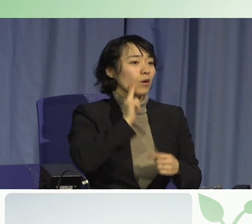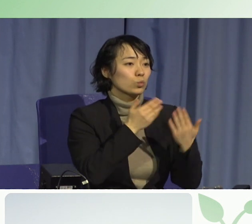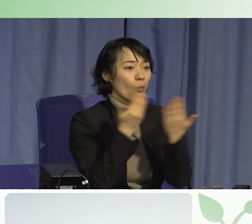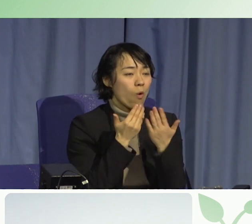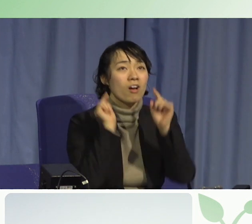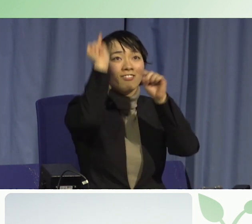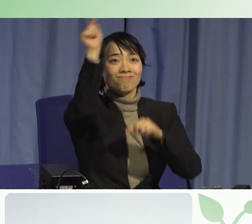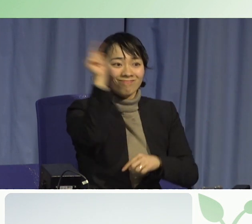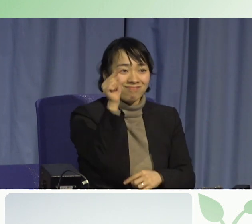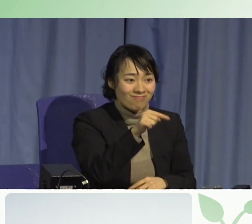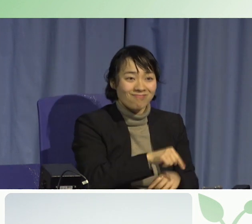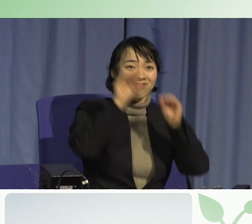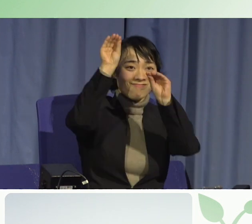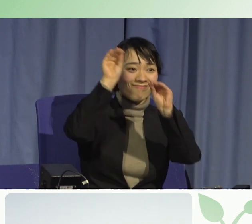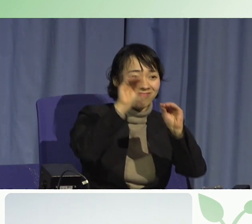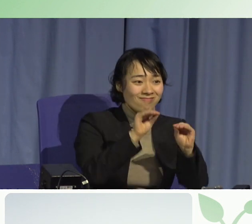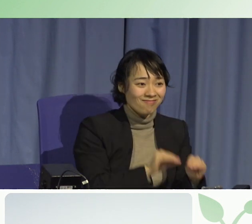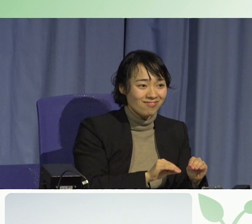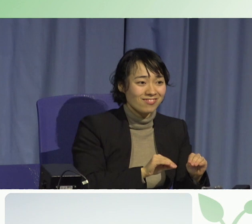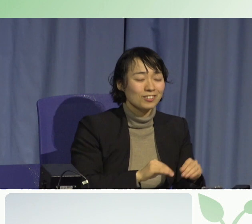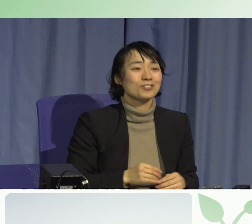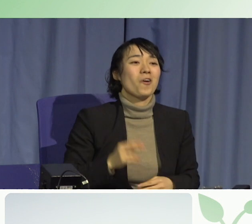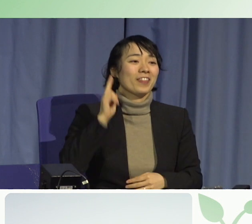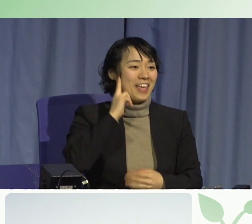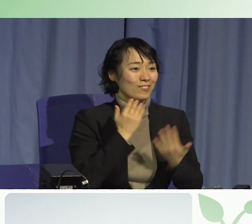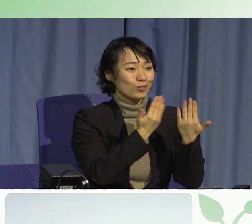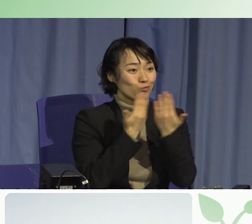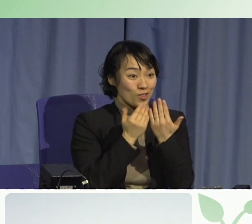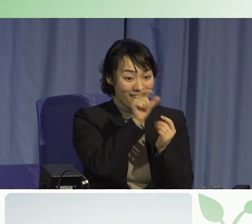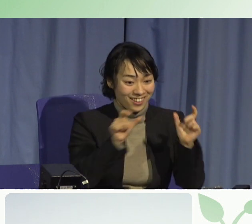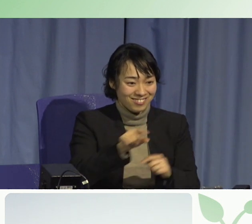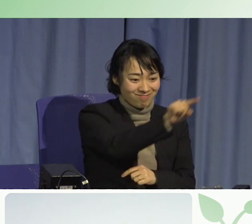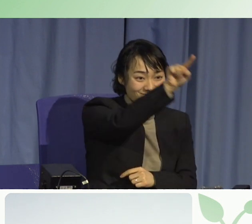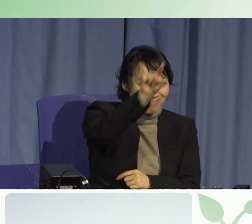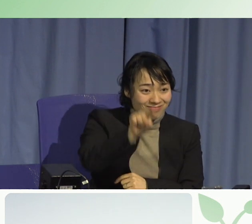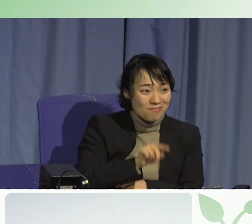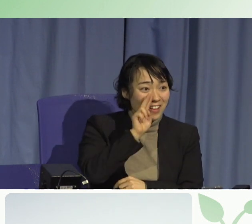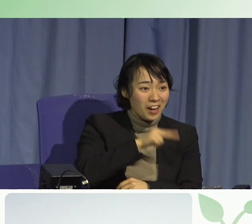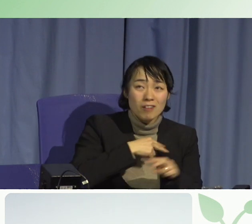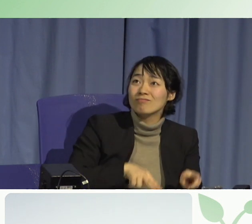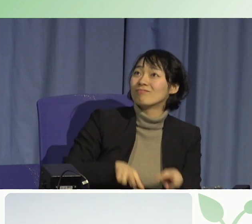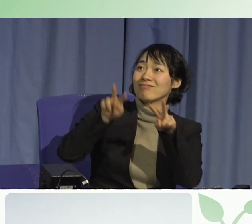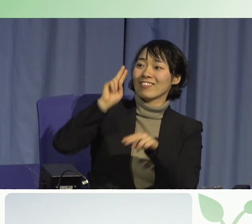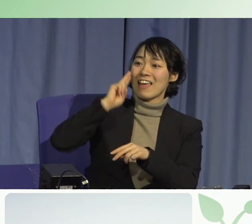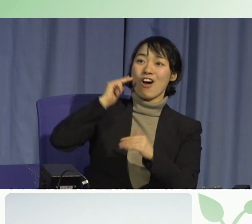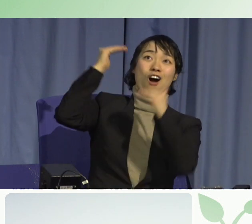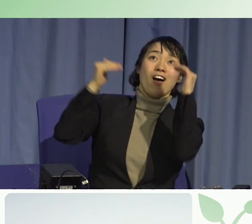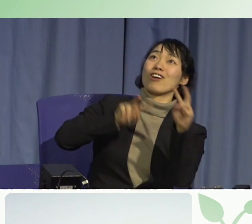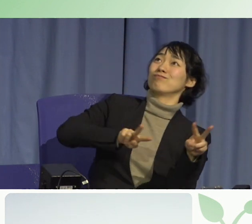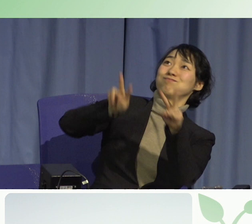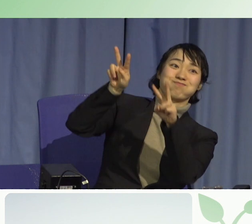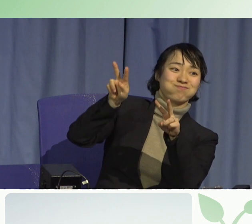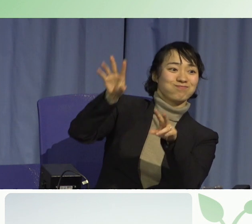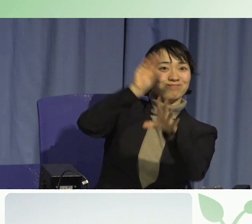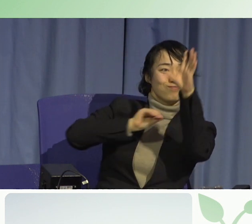graduate students start to work as the teachers of the school for the deaf throughout Vietnam. That means